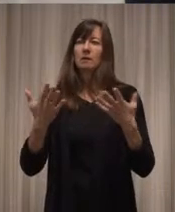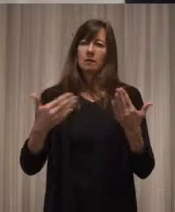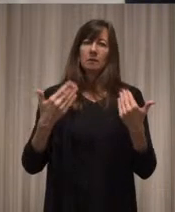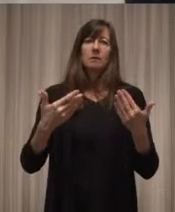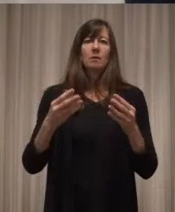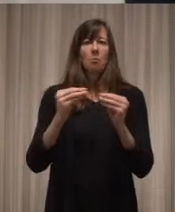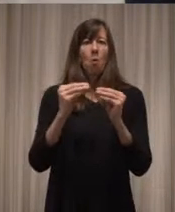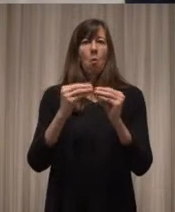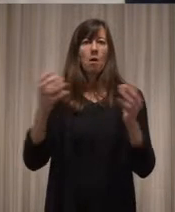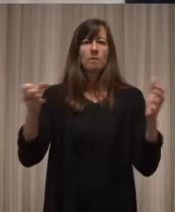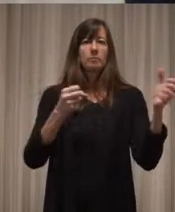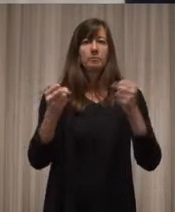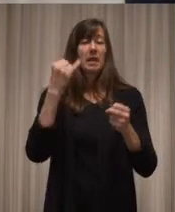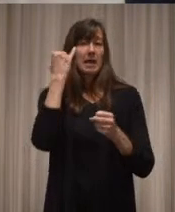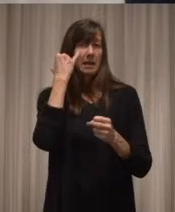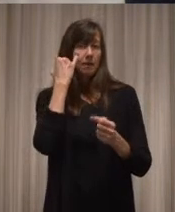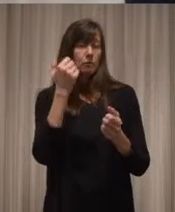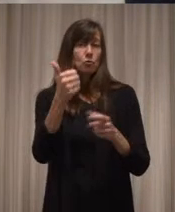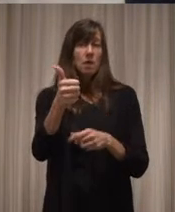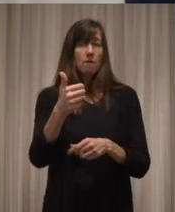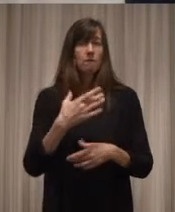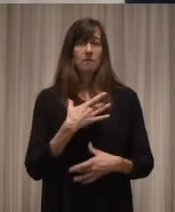if you want to be a part of that.